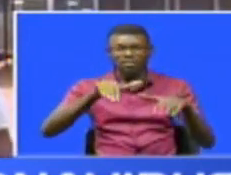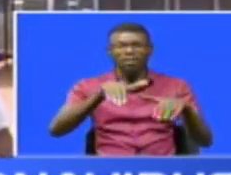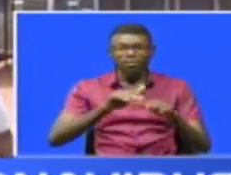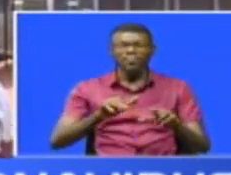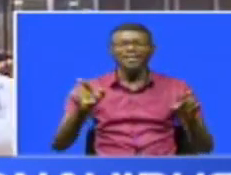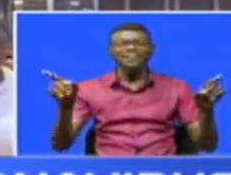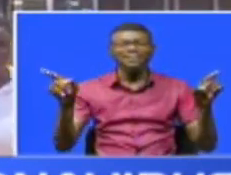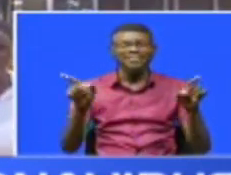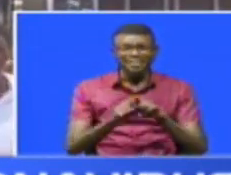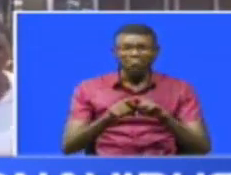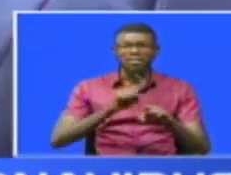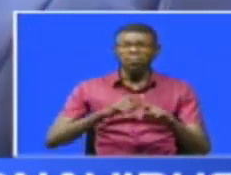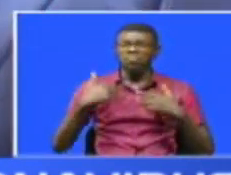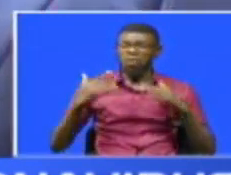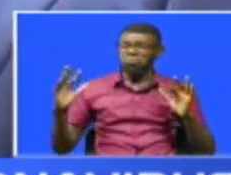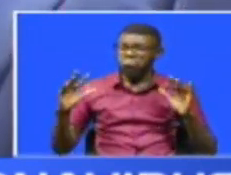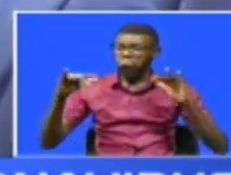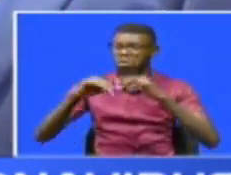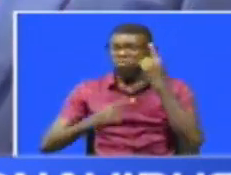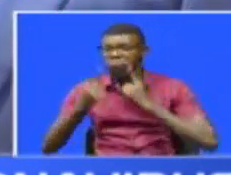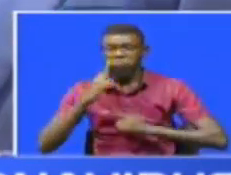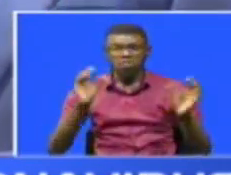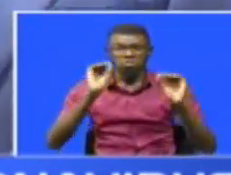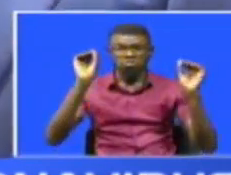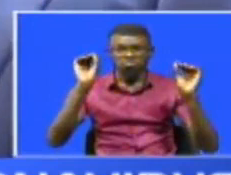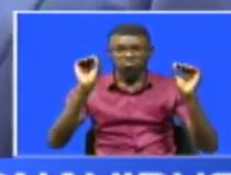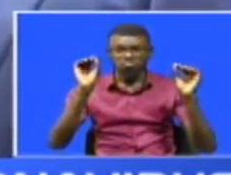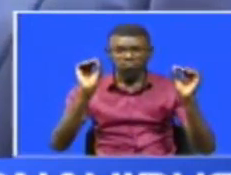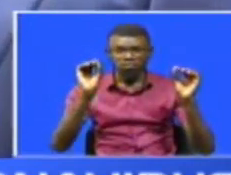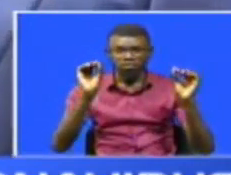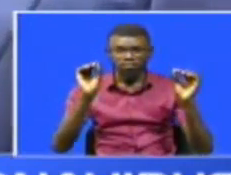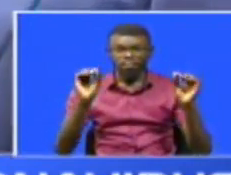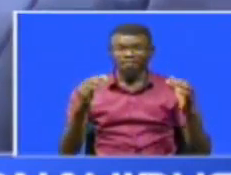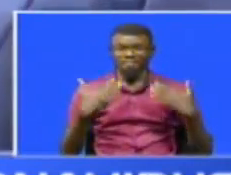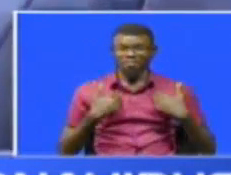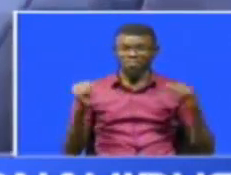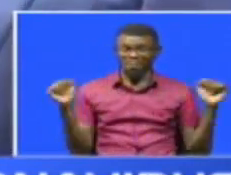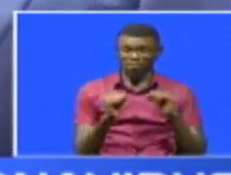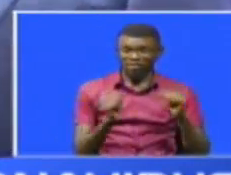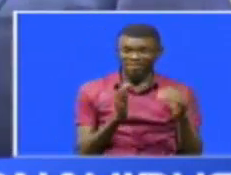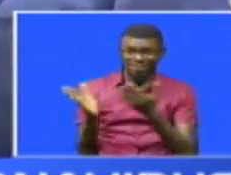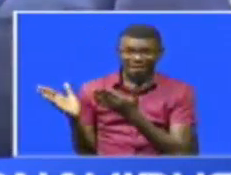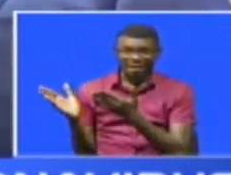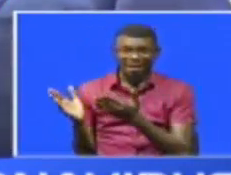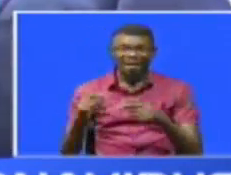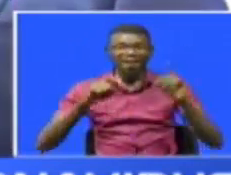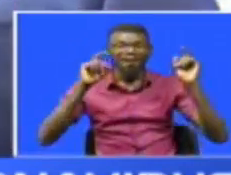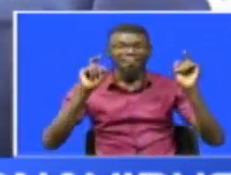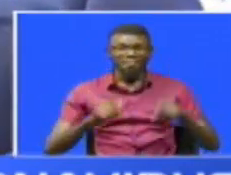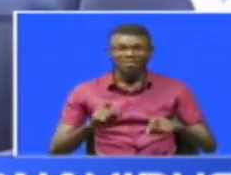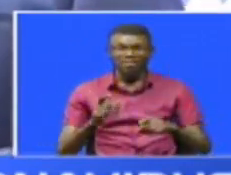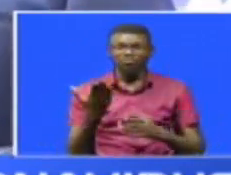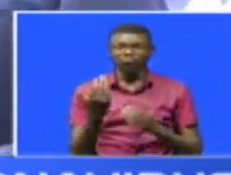to avoid the gathering of mourners. Anybody to a mortuary will instead